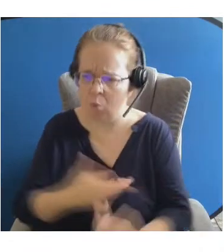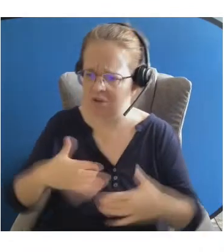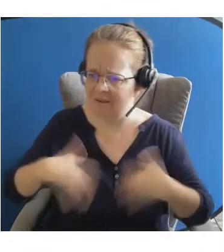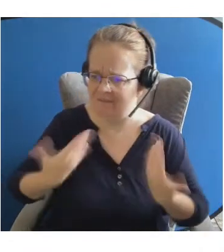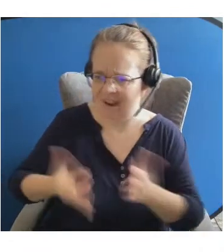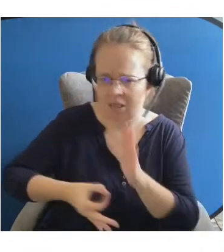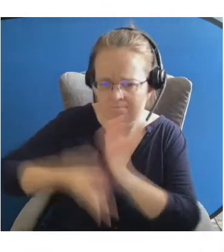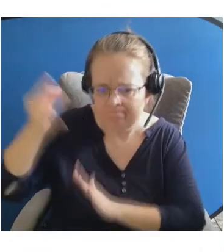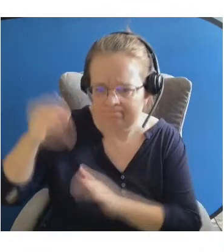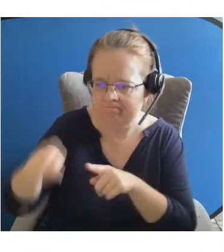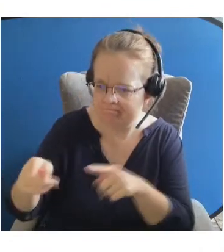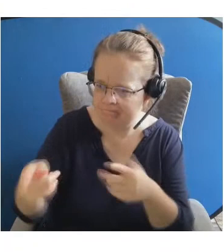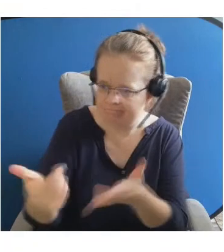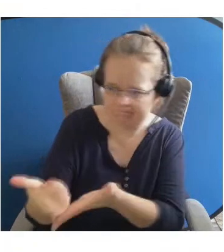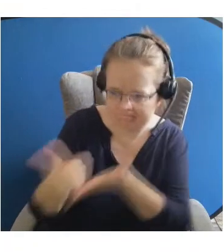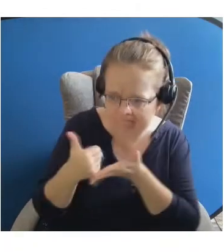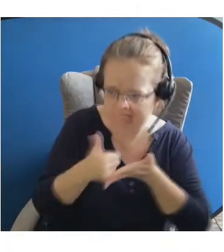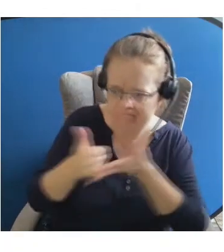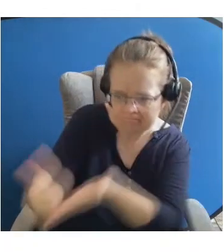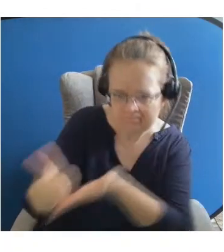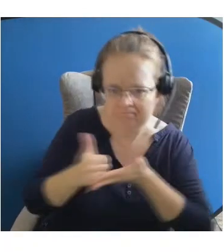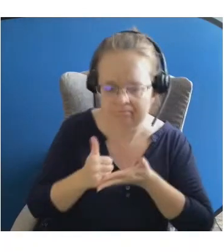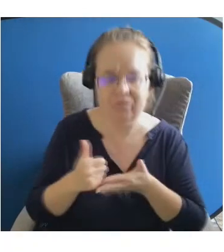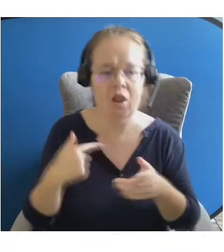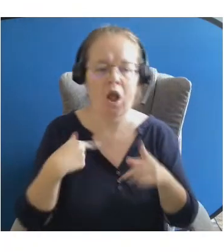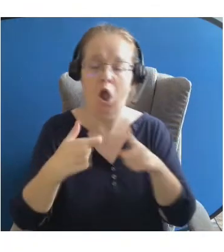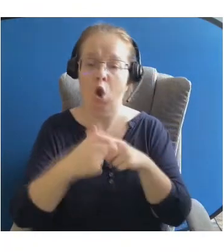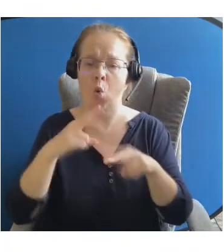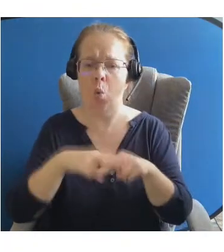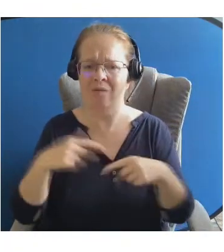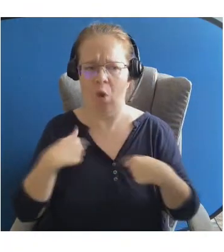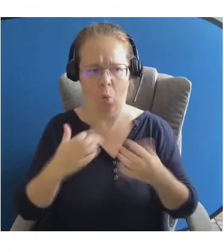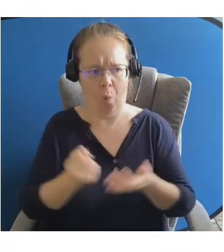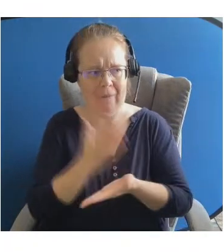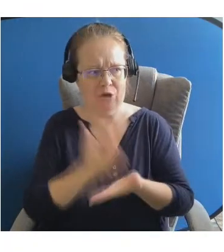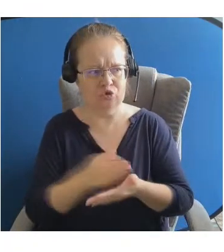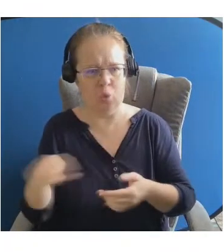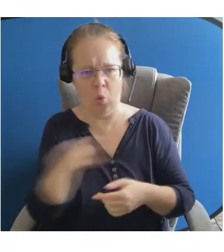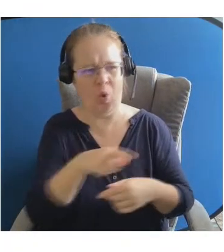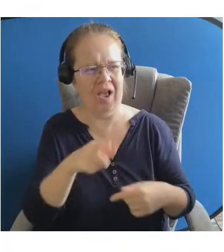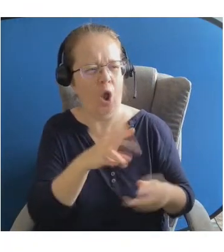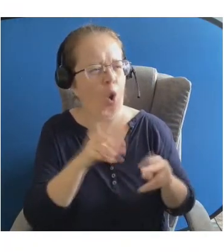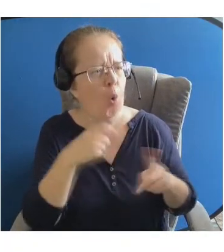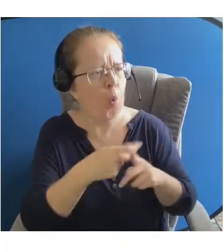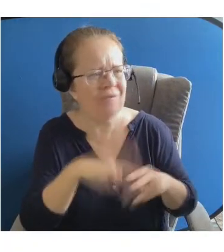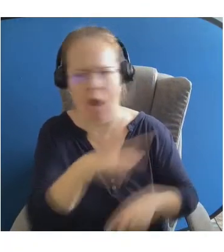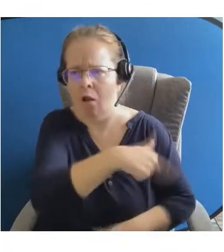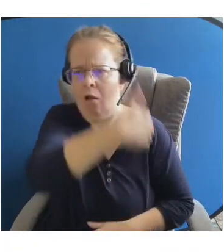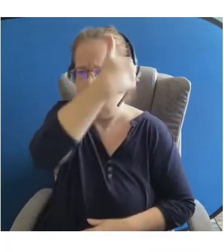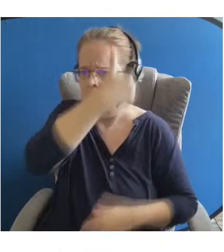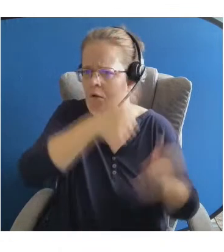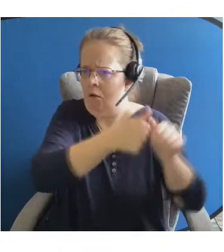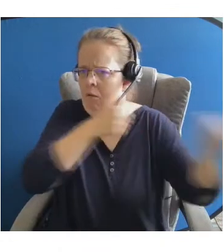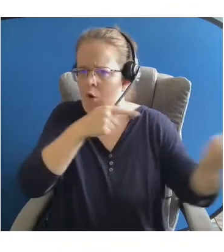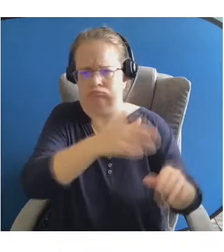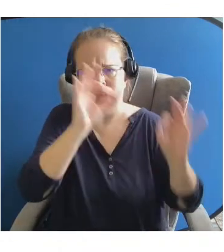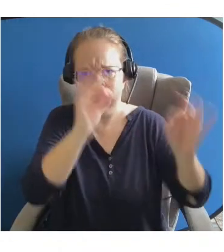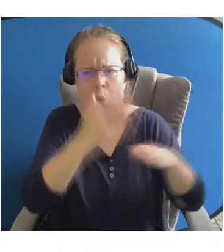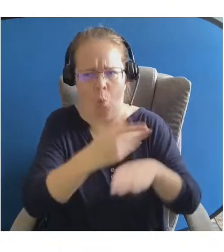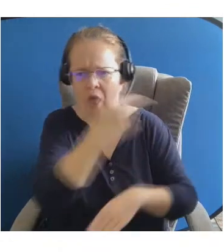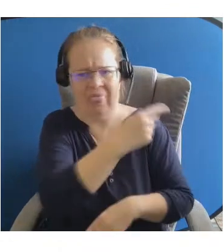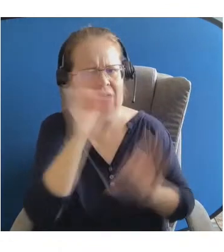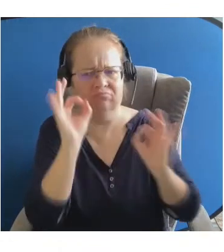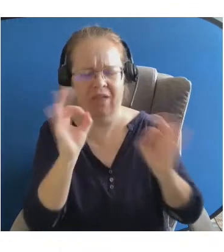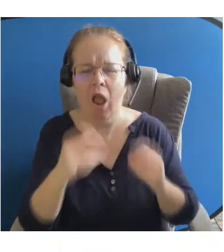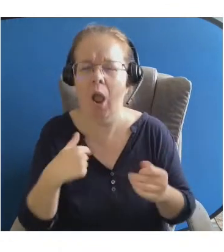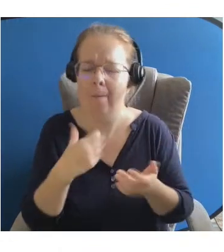We want to ensure that Korn Ferry is an attractive employer to all groups. That's part of our values, to ensure that we have a safe